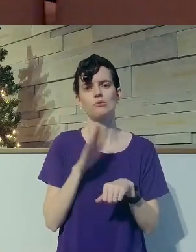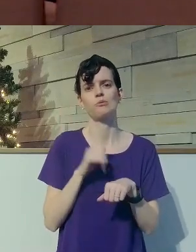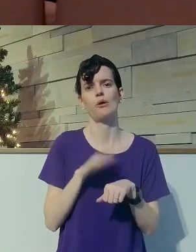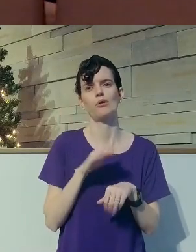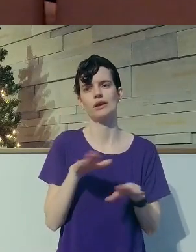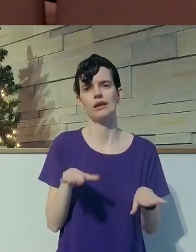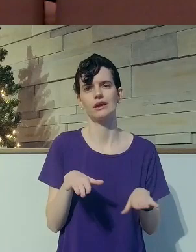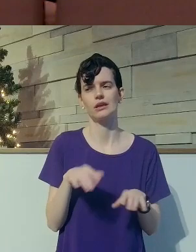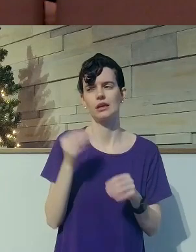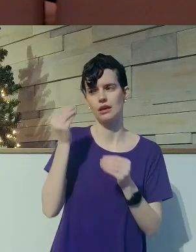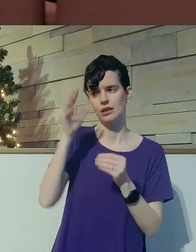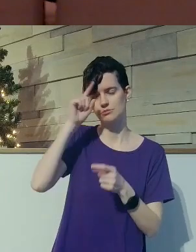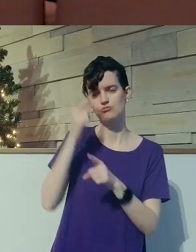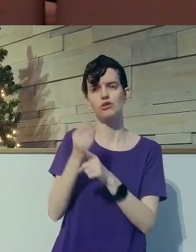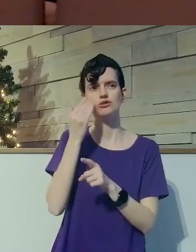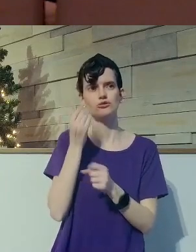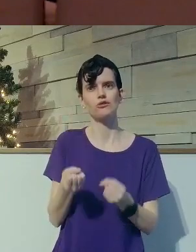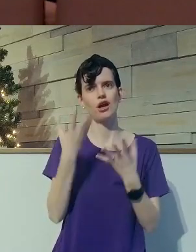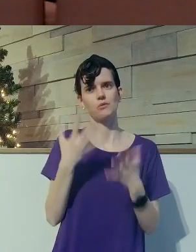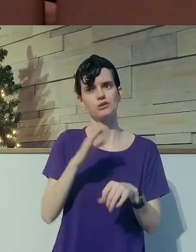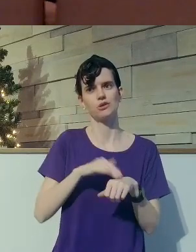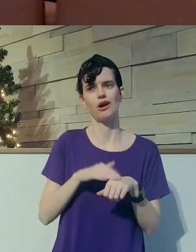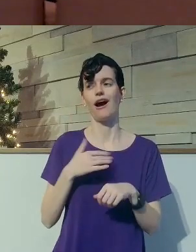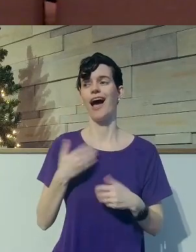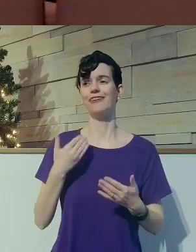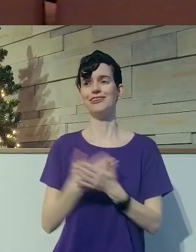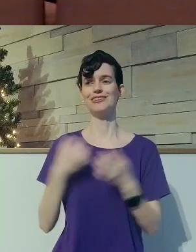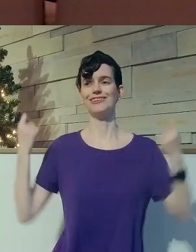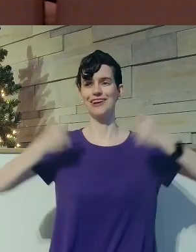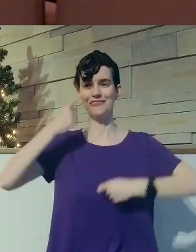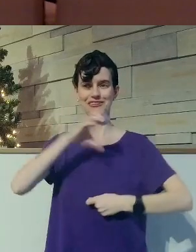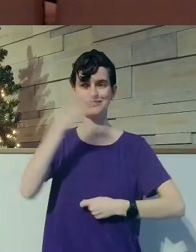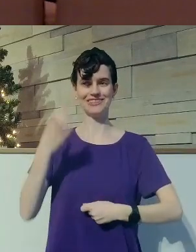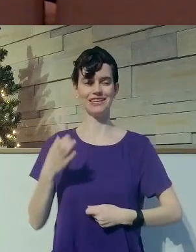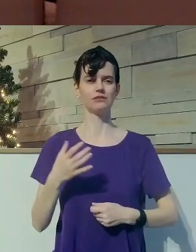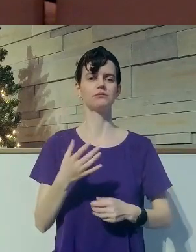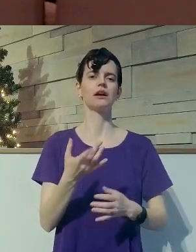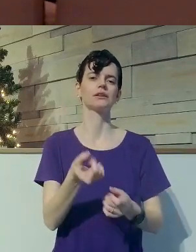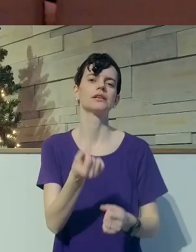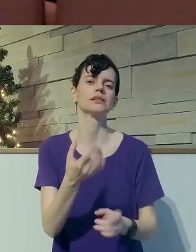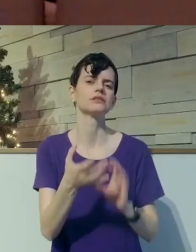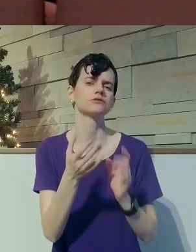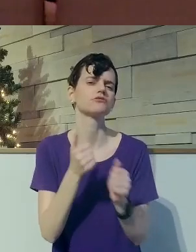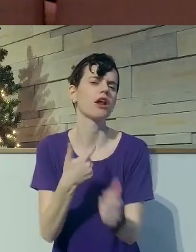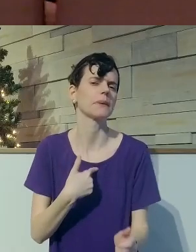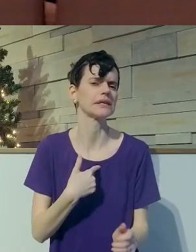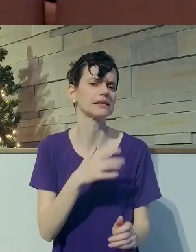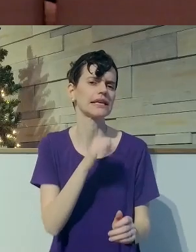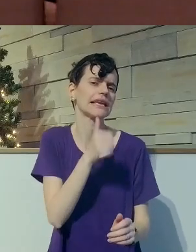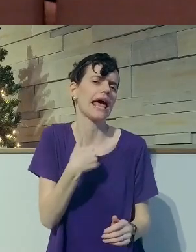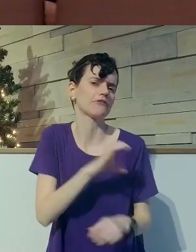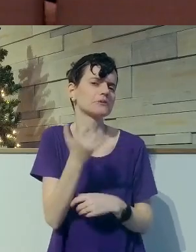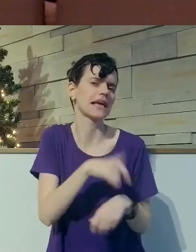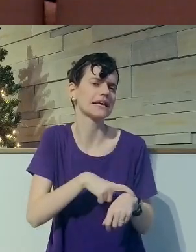made sure his brothers knew how spoiled he was. Hey, guys, I got a new coat for Christmas. Work with me on it, okay? You know, yeah, they didn't have Christmas back